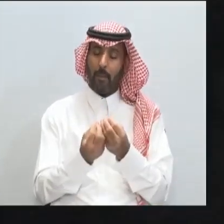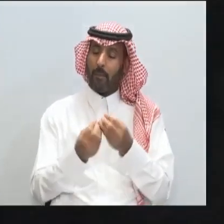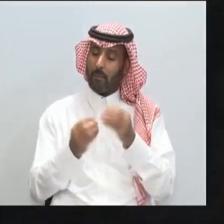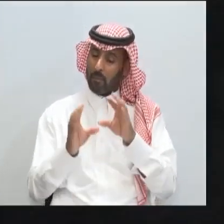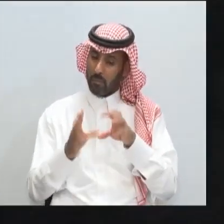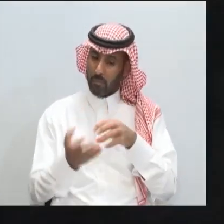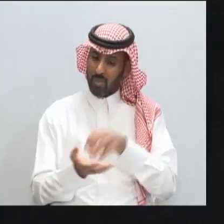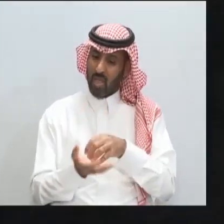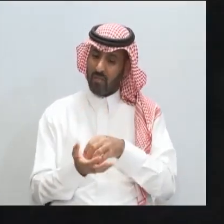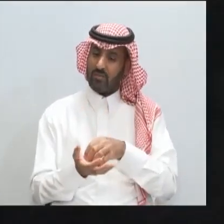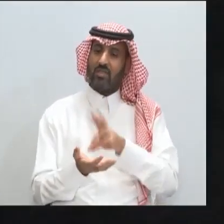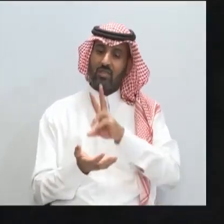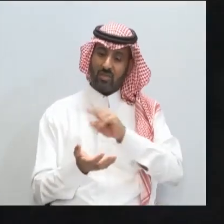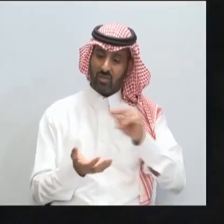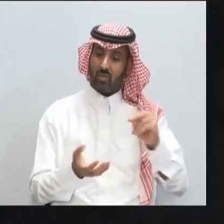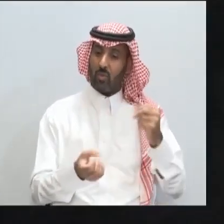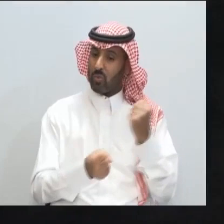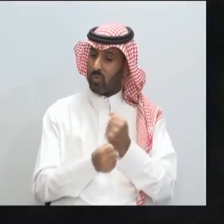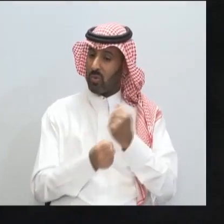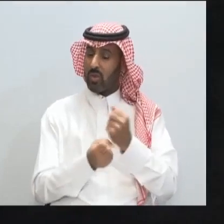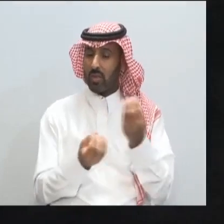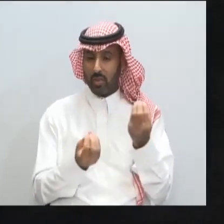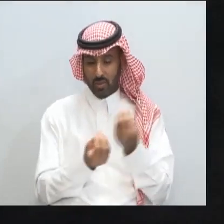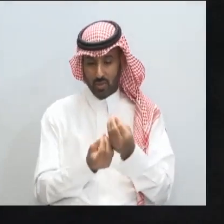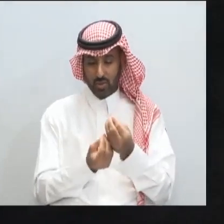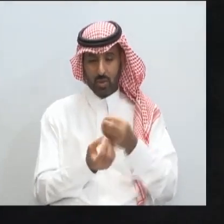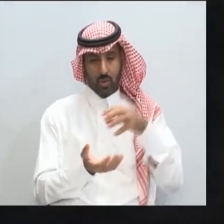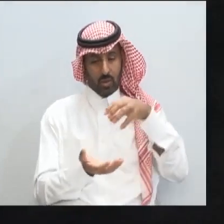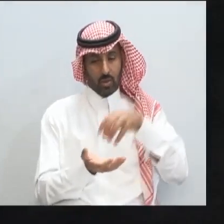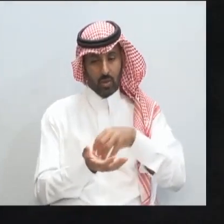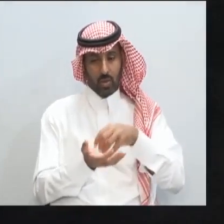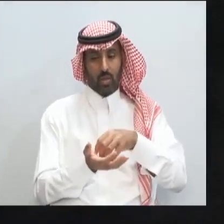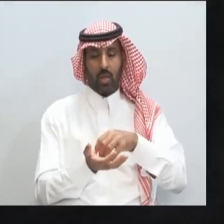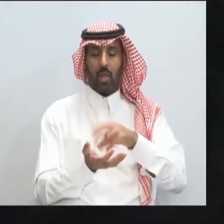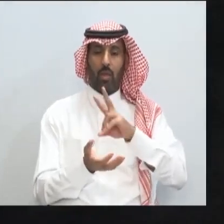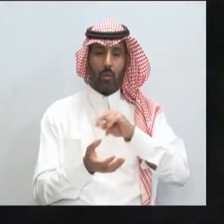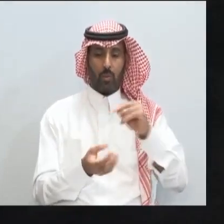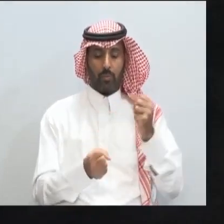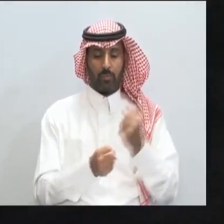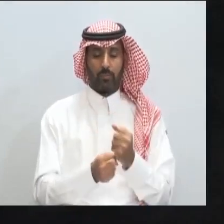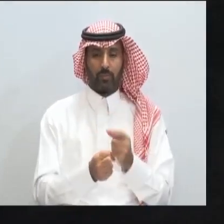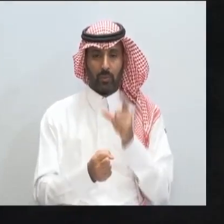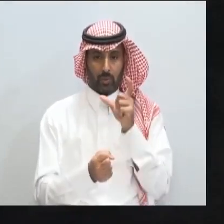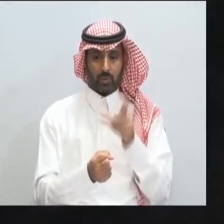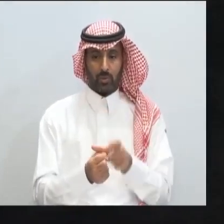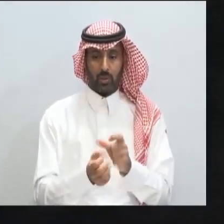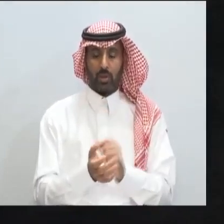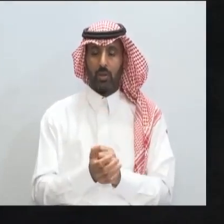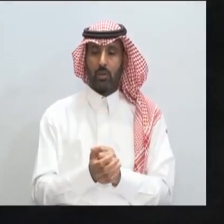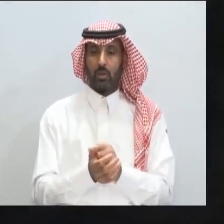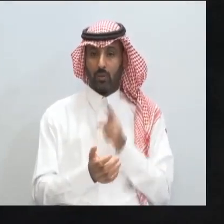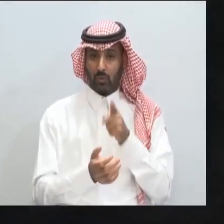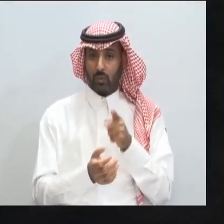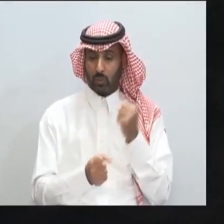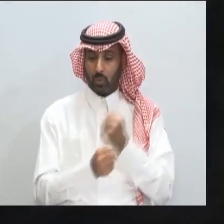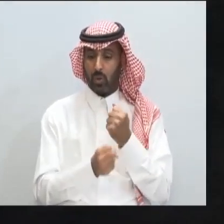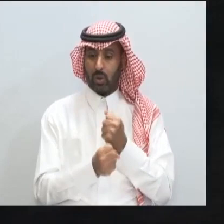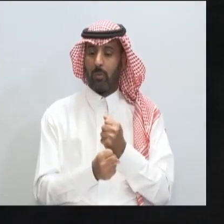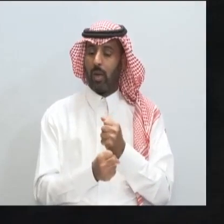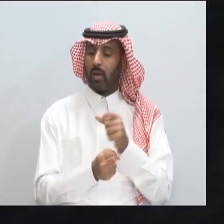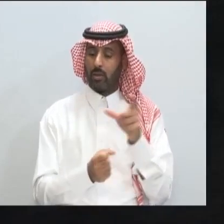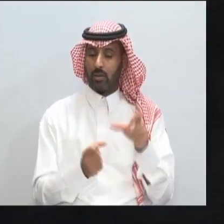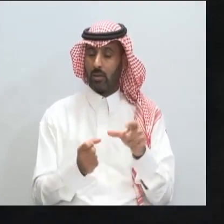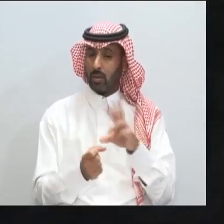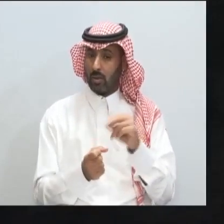Yes, someone who you are working with. Someone who you are working with. If you work with someone, just like